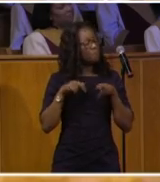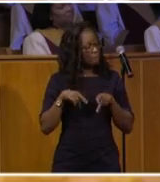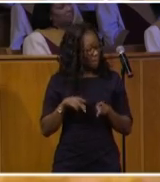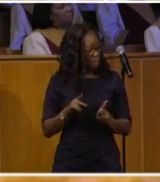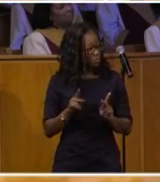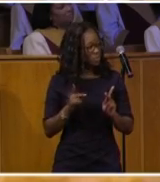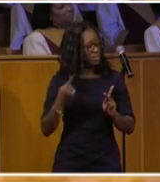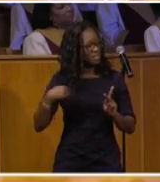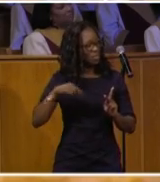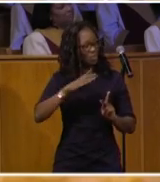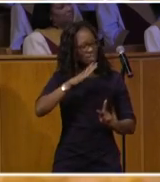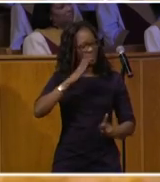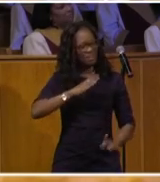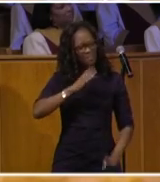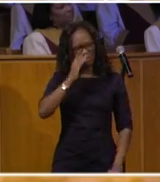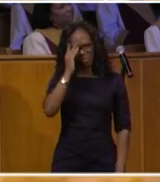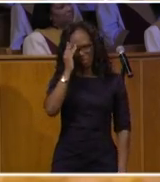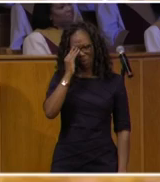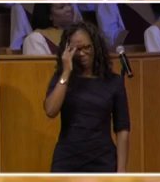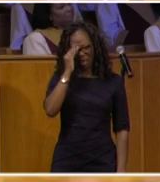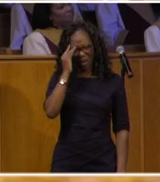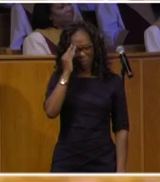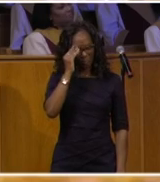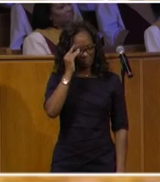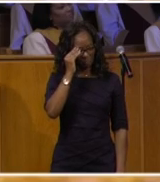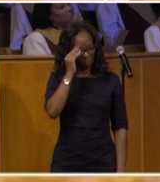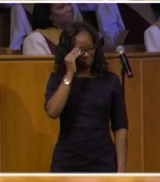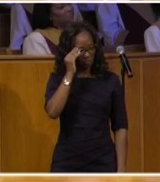opportunities that we never thought of